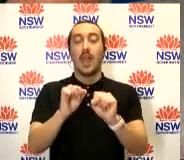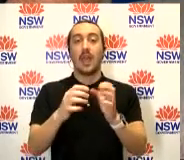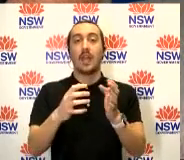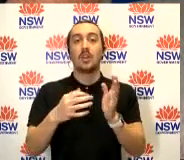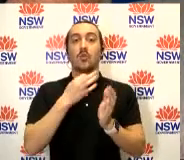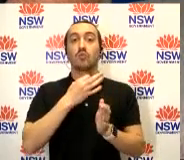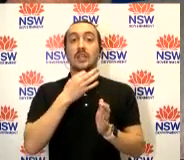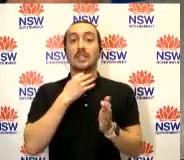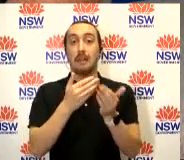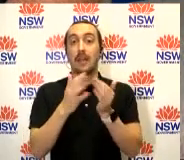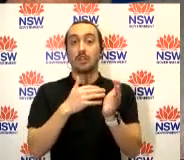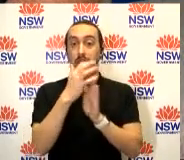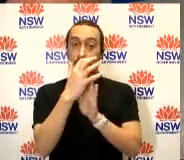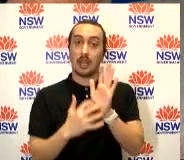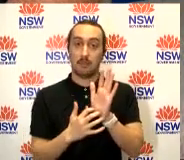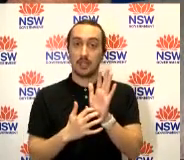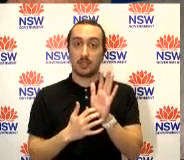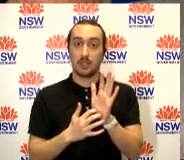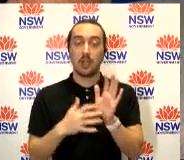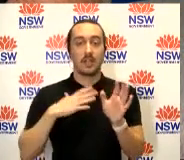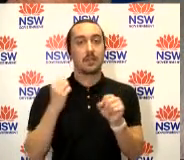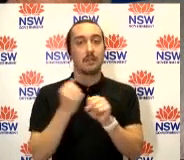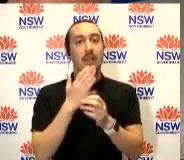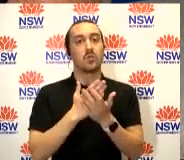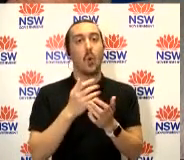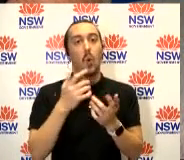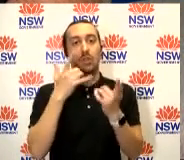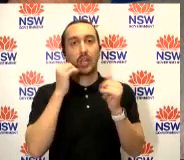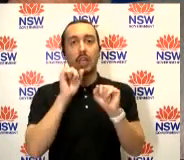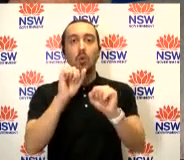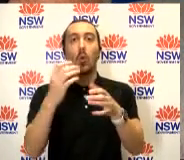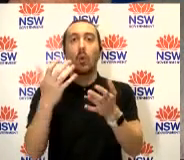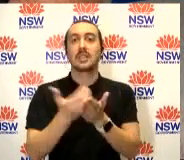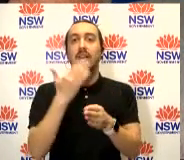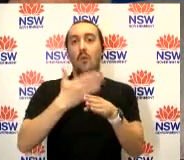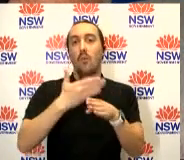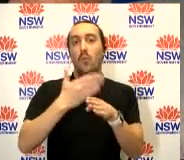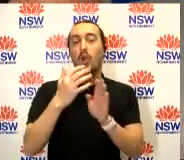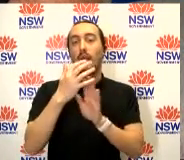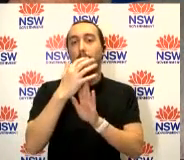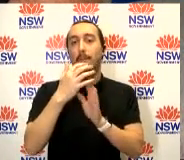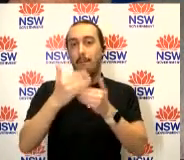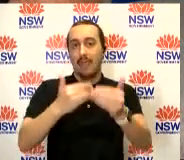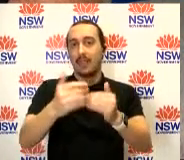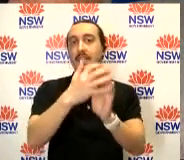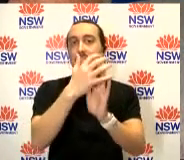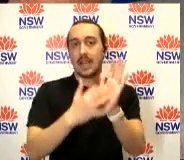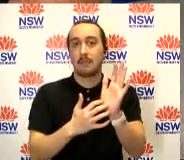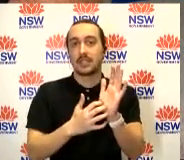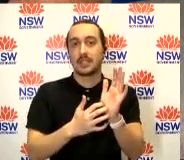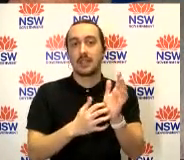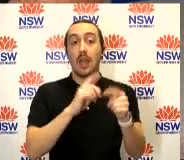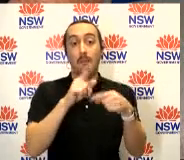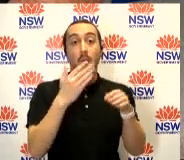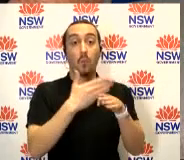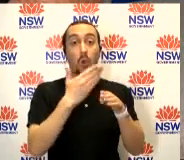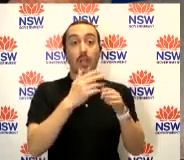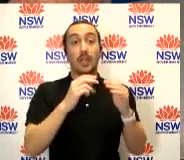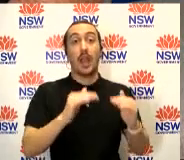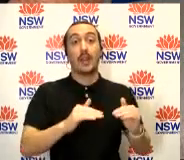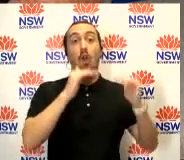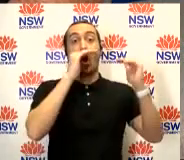you need to make sure that you have SafeWork method statements for working at heights where a person is at risk of falling more than